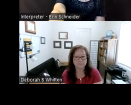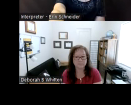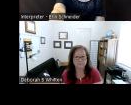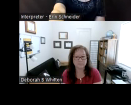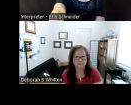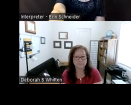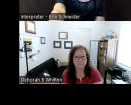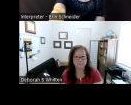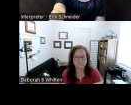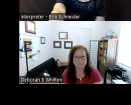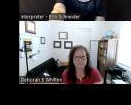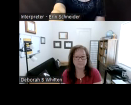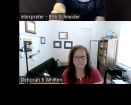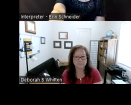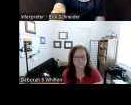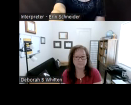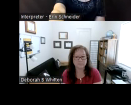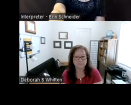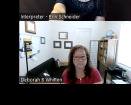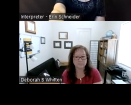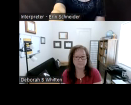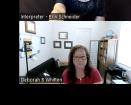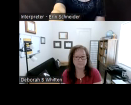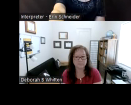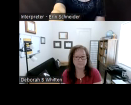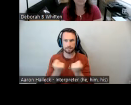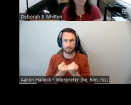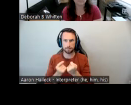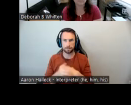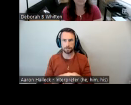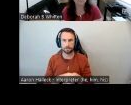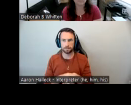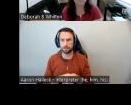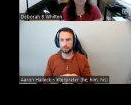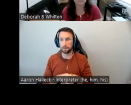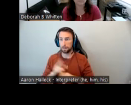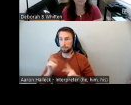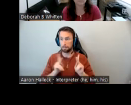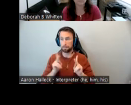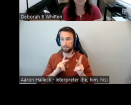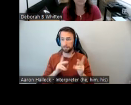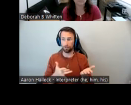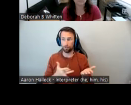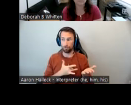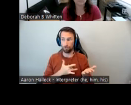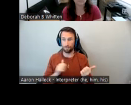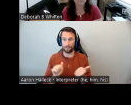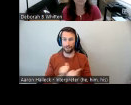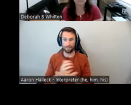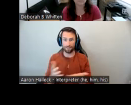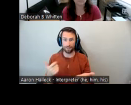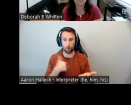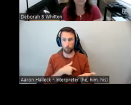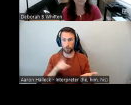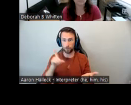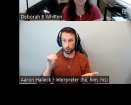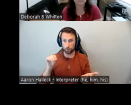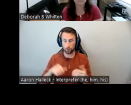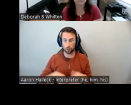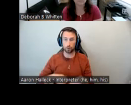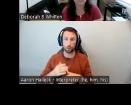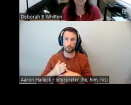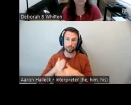at the university. We have people at the heart of everything we do. We have teams and partnerships work. We share